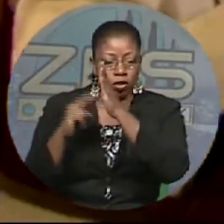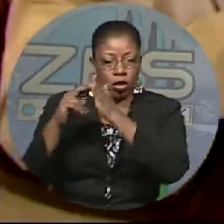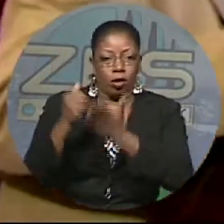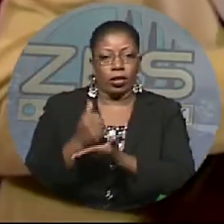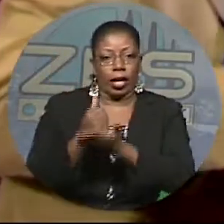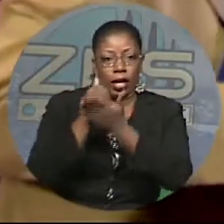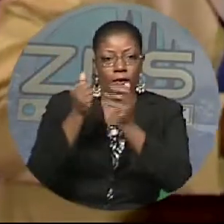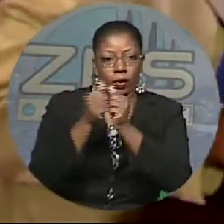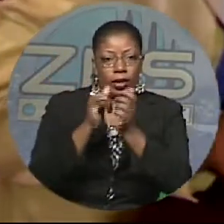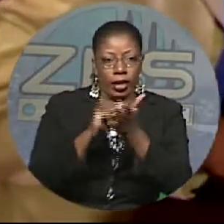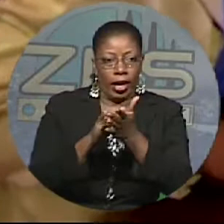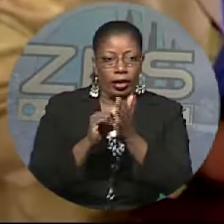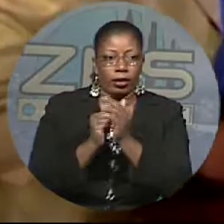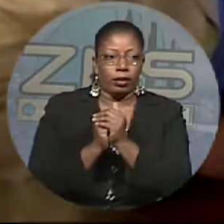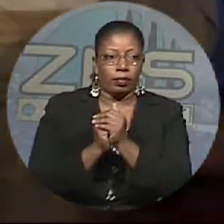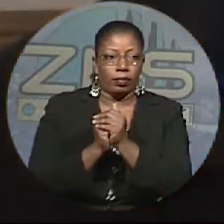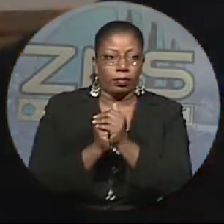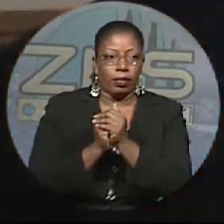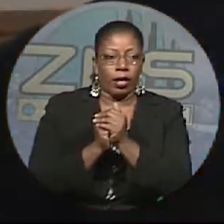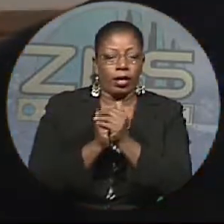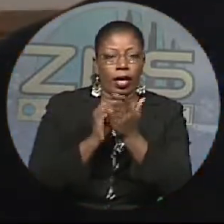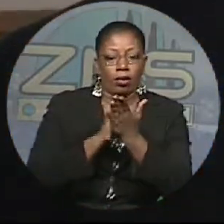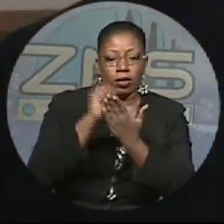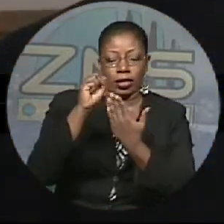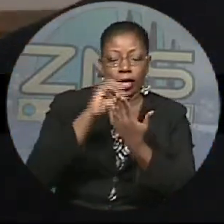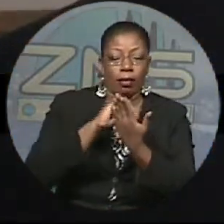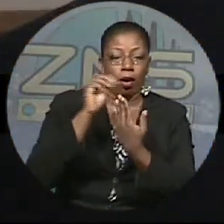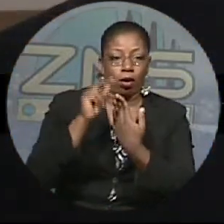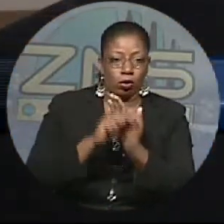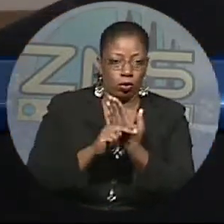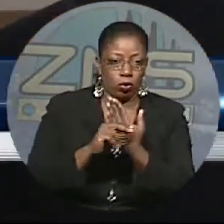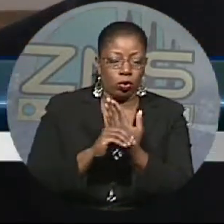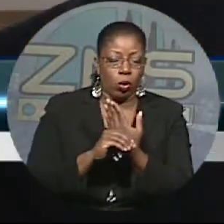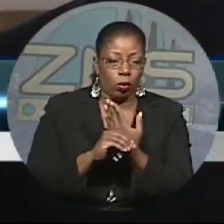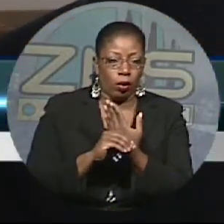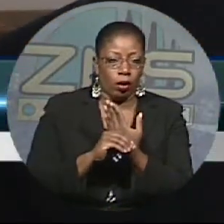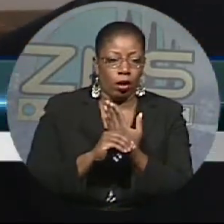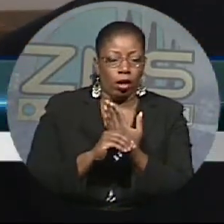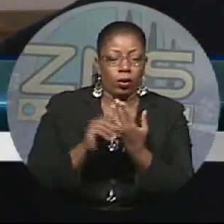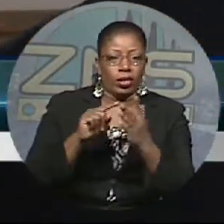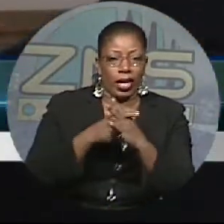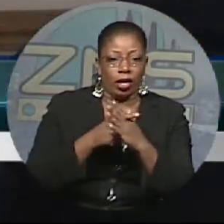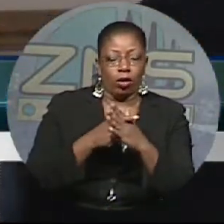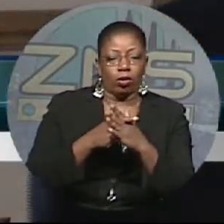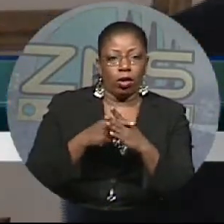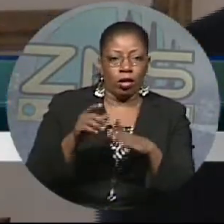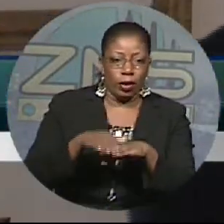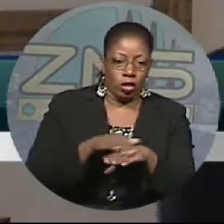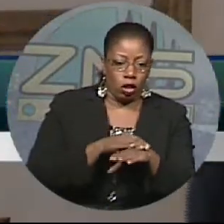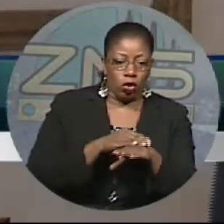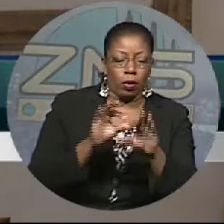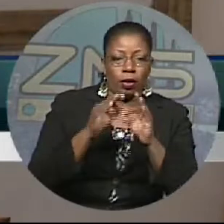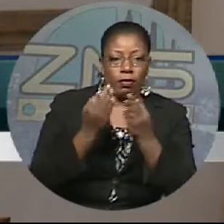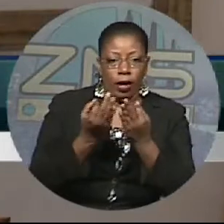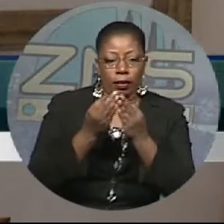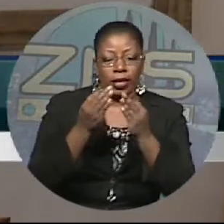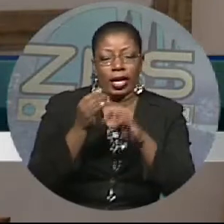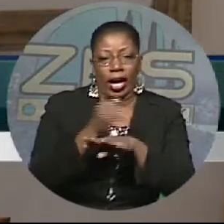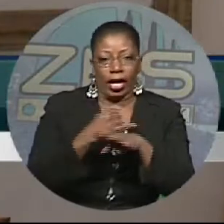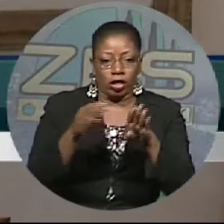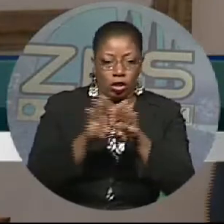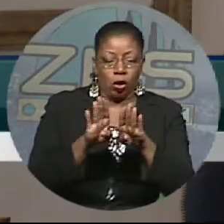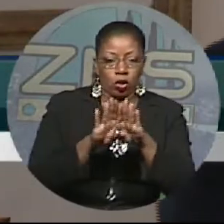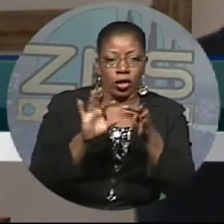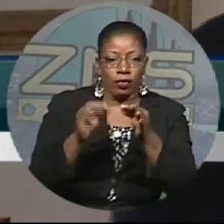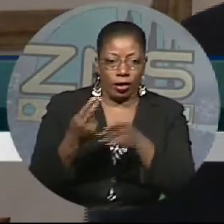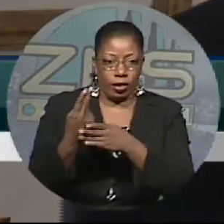trend. September and October historically got a little bit slower. Some of the Family Islands, they closed so they can renovate. Some of the